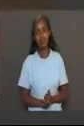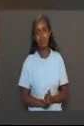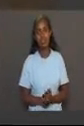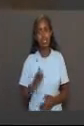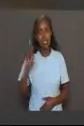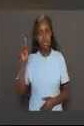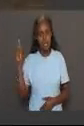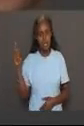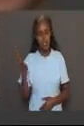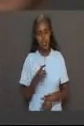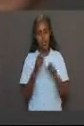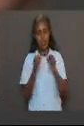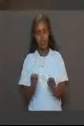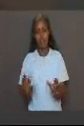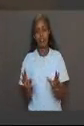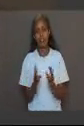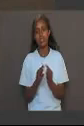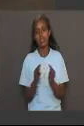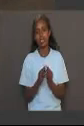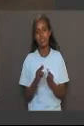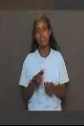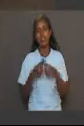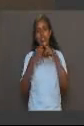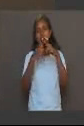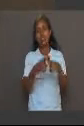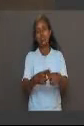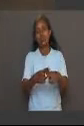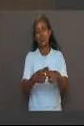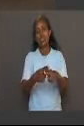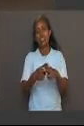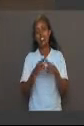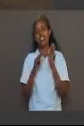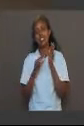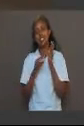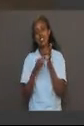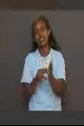This possibility set is called the sample space.